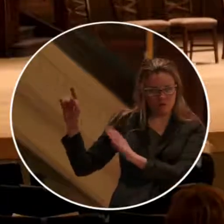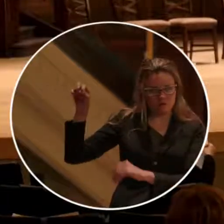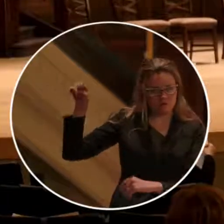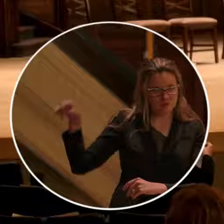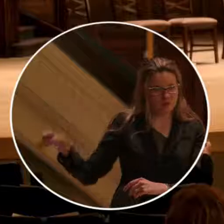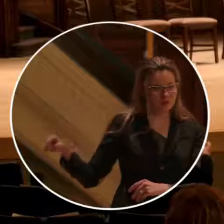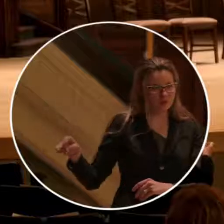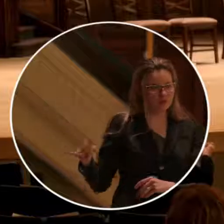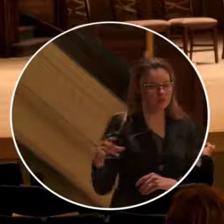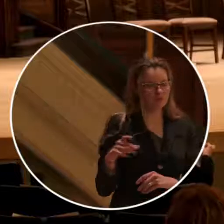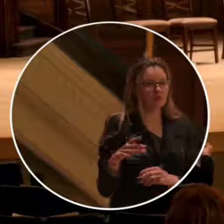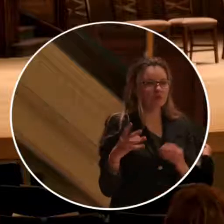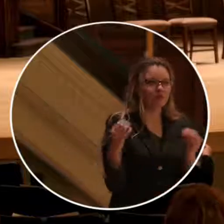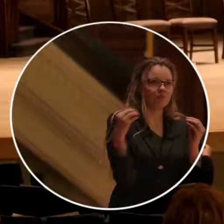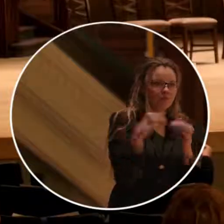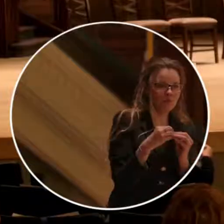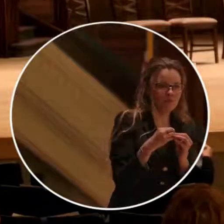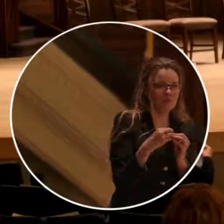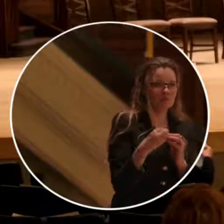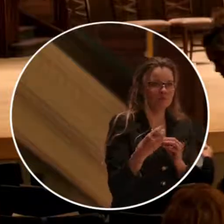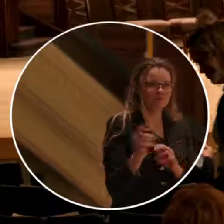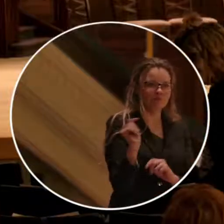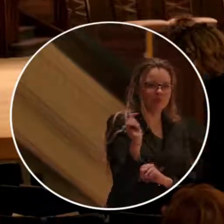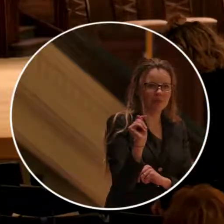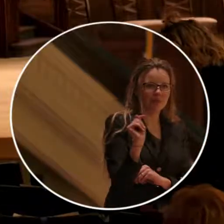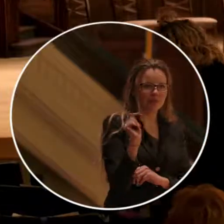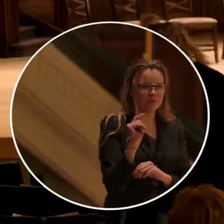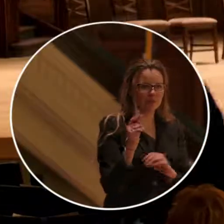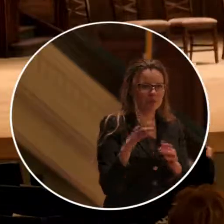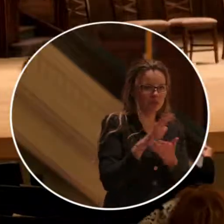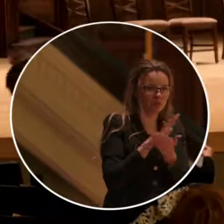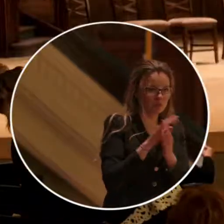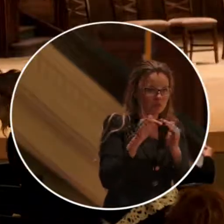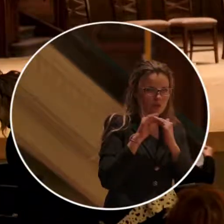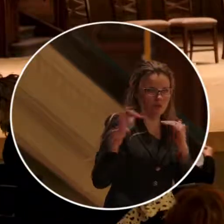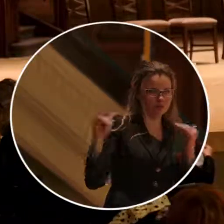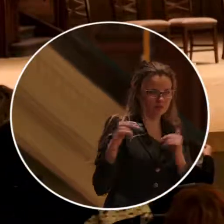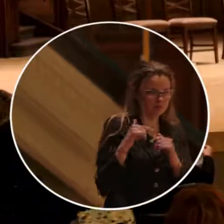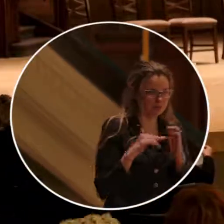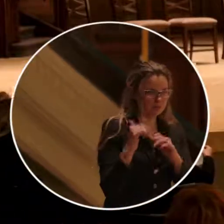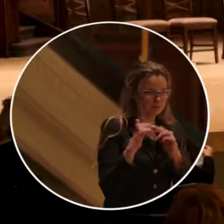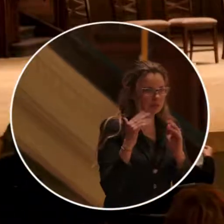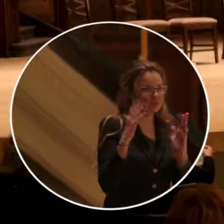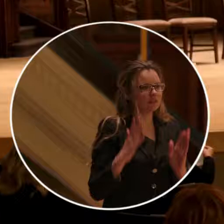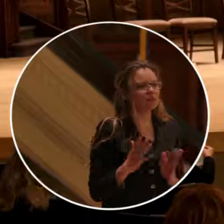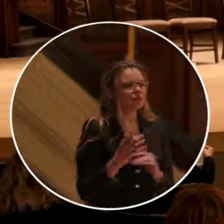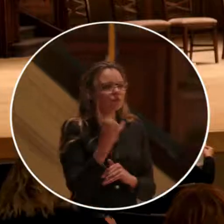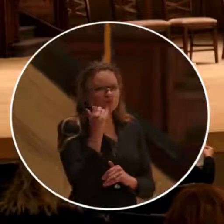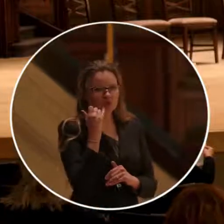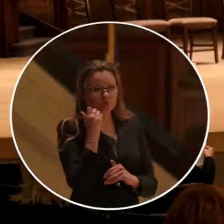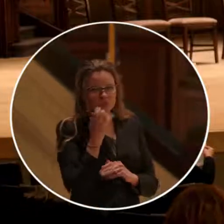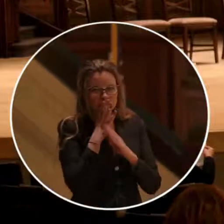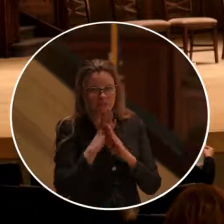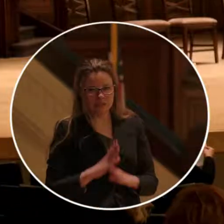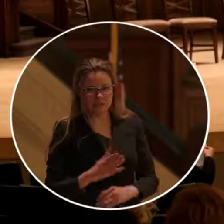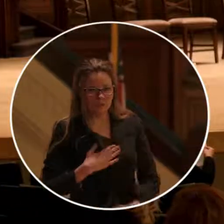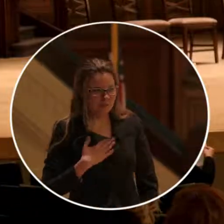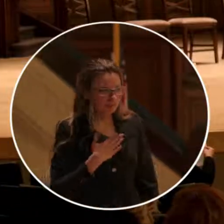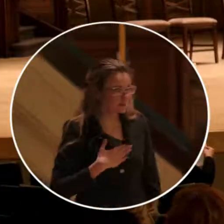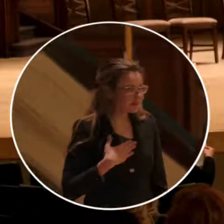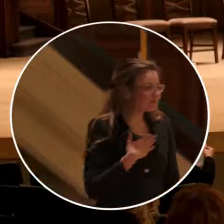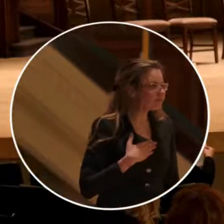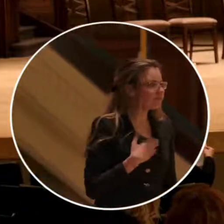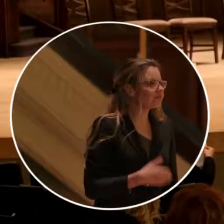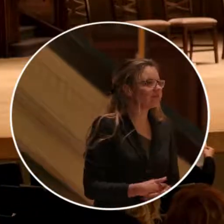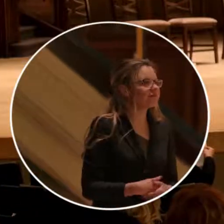accessible bathrooms are located on the main level in the school building. Please take a moment to silence your electronic devices. For the courtesy